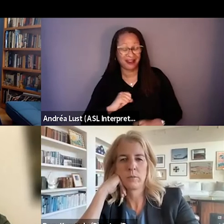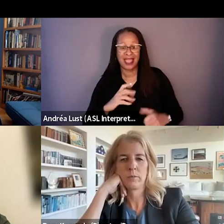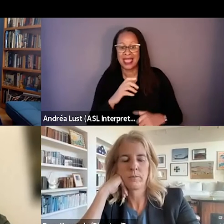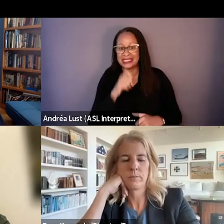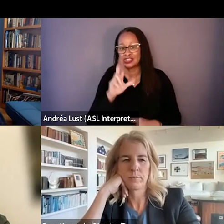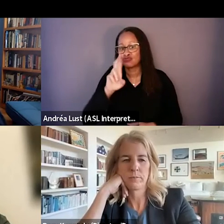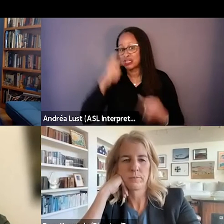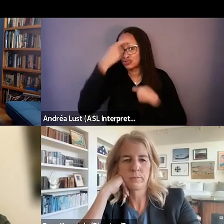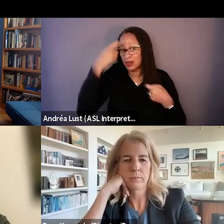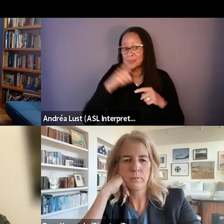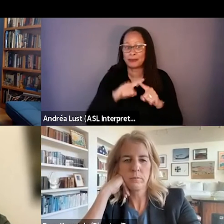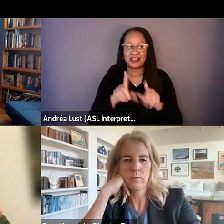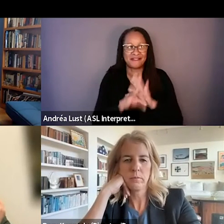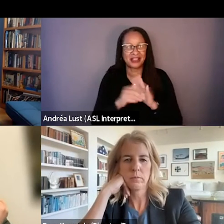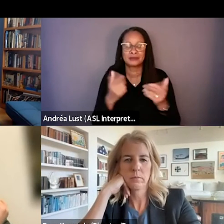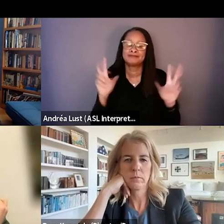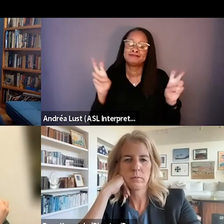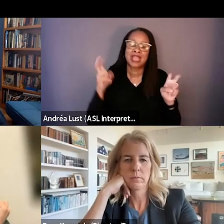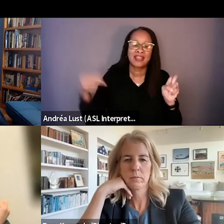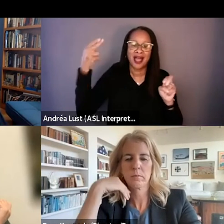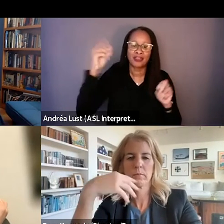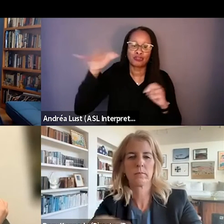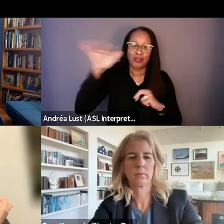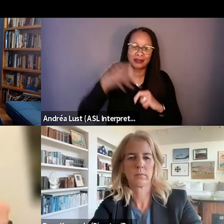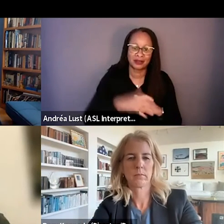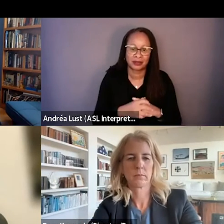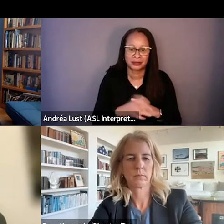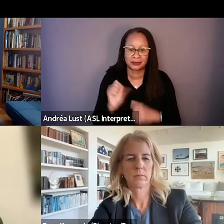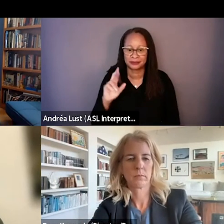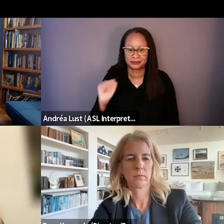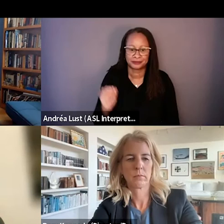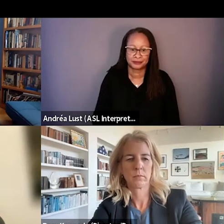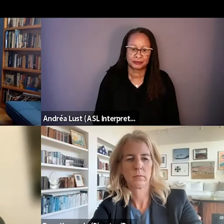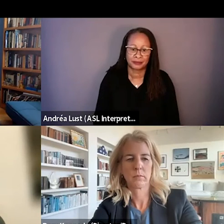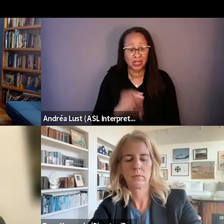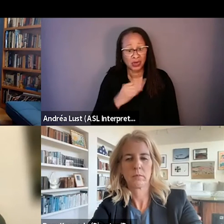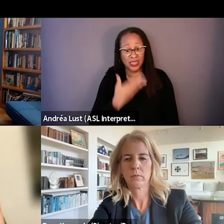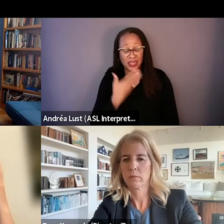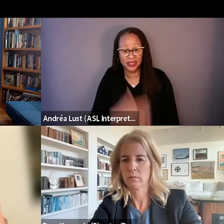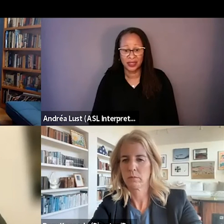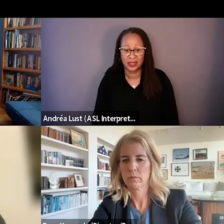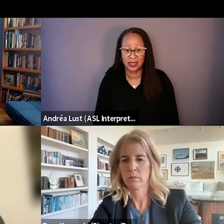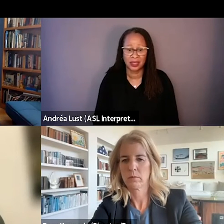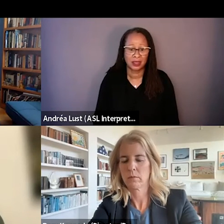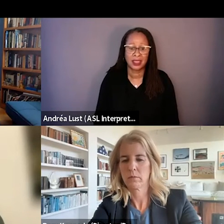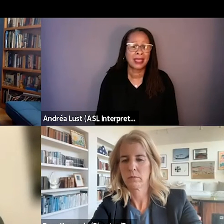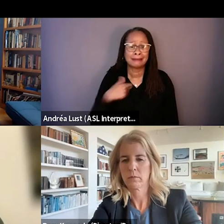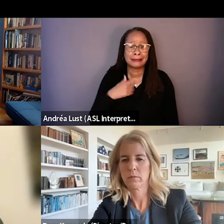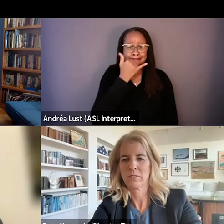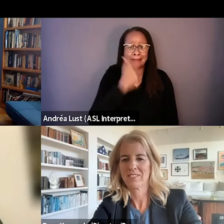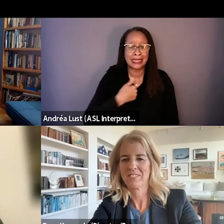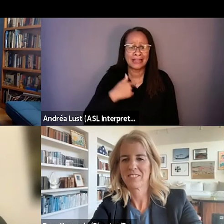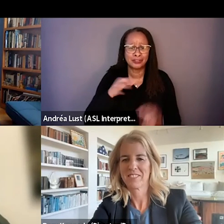finds the higher ground and the higher message. Sara, I don't know if you want. No, thank you. And by the way, I have curly blonde hair. Forgive me